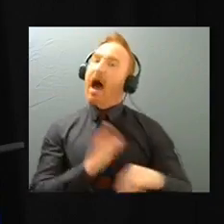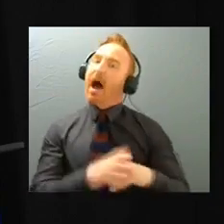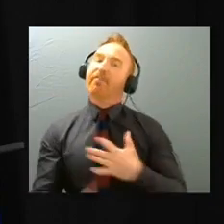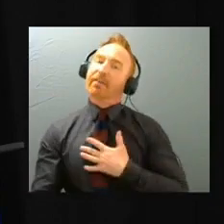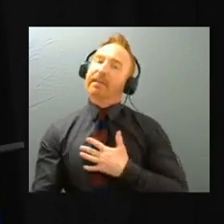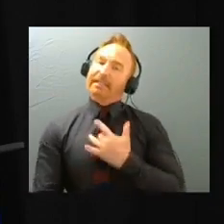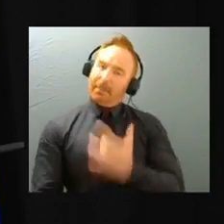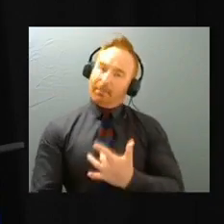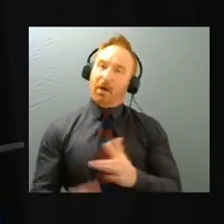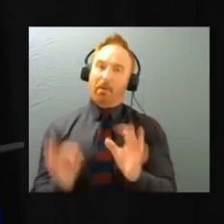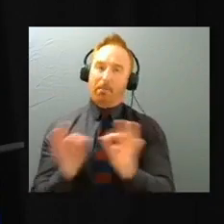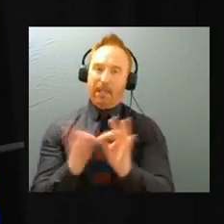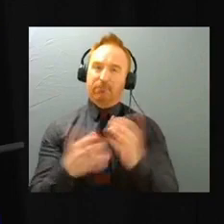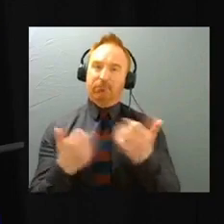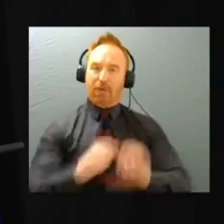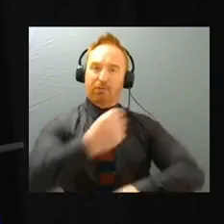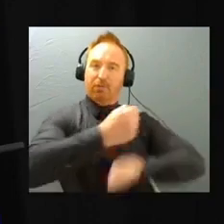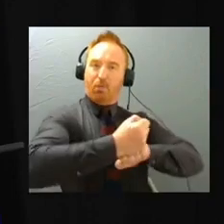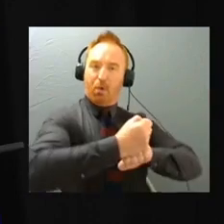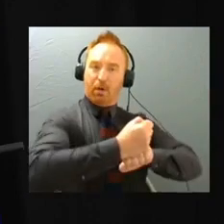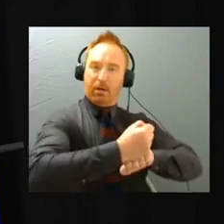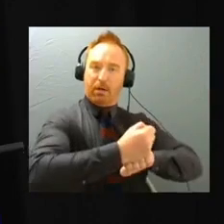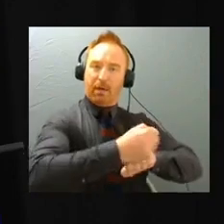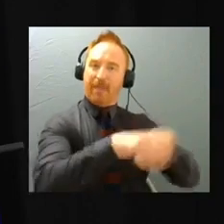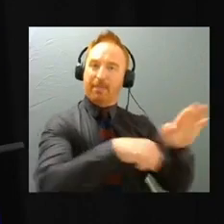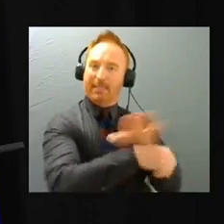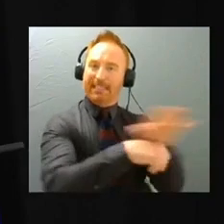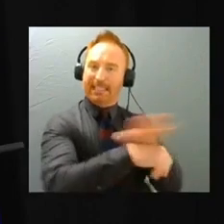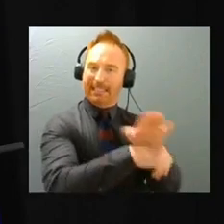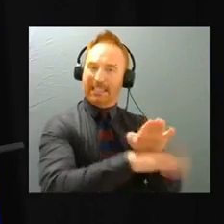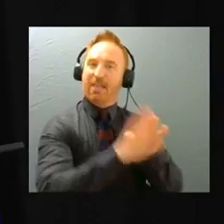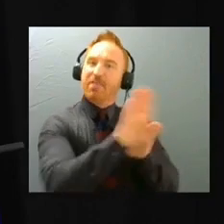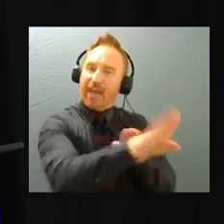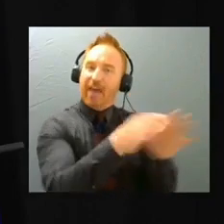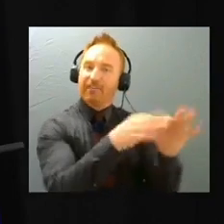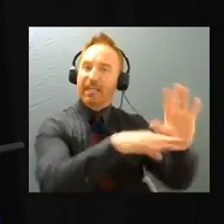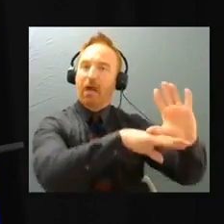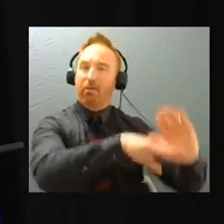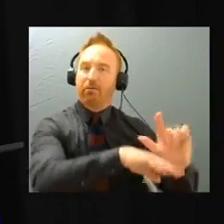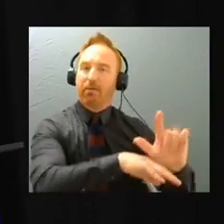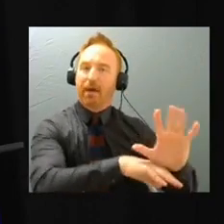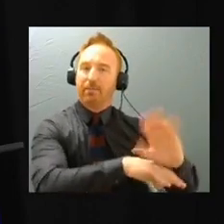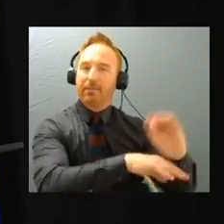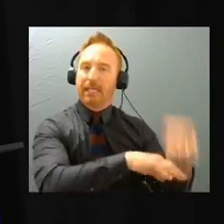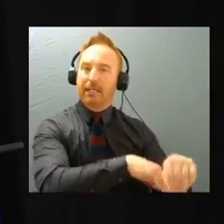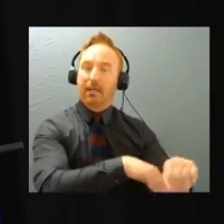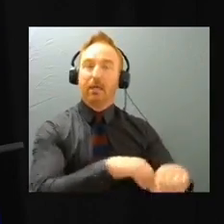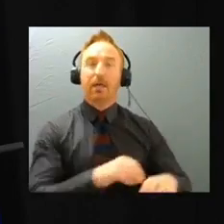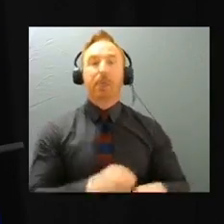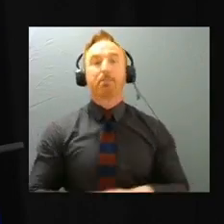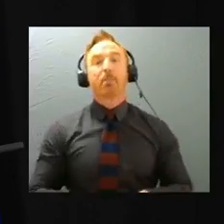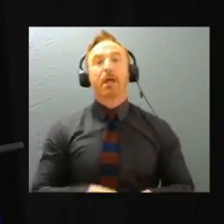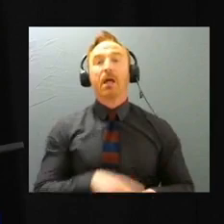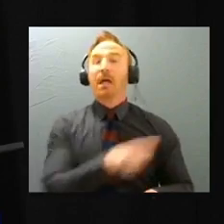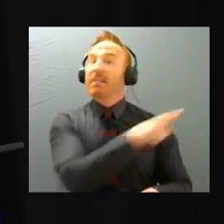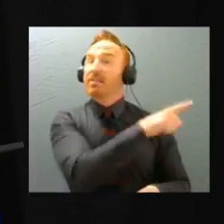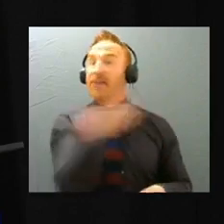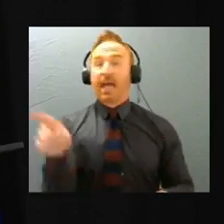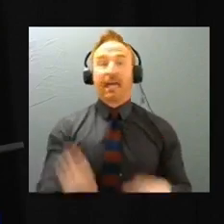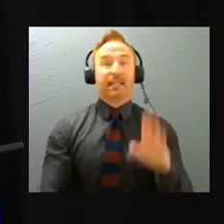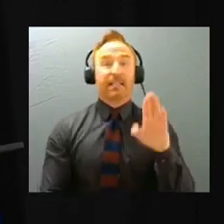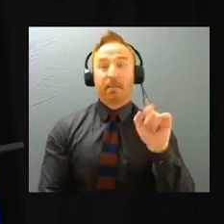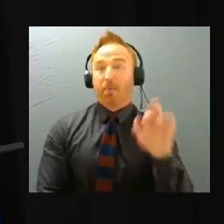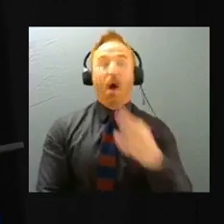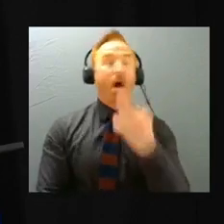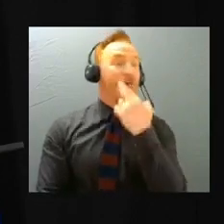support restaurants through these times. The Liquor Corporation is also working with licensees to provide more flexibility around patio